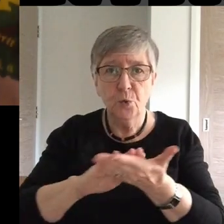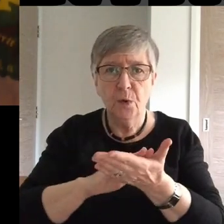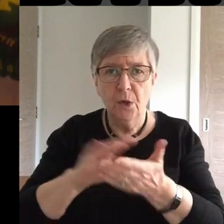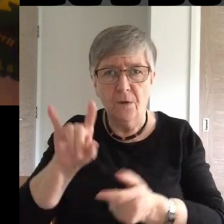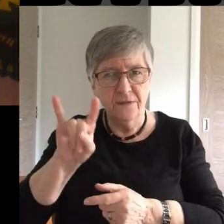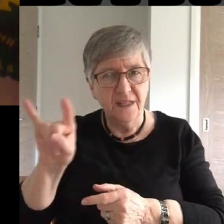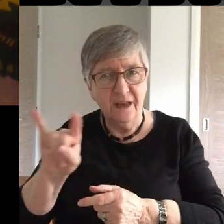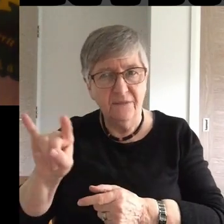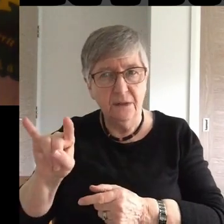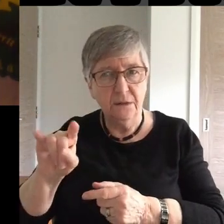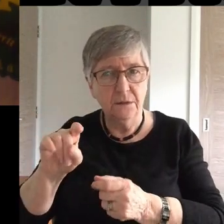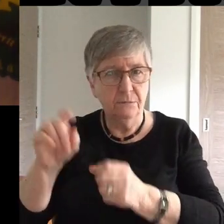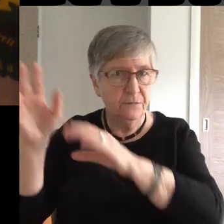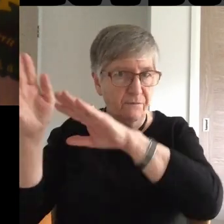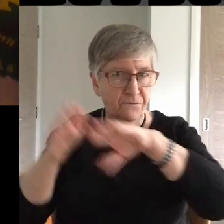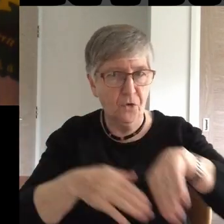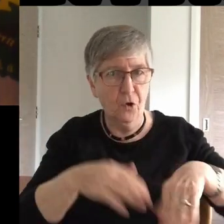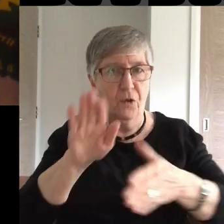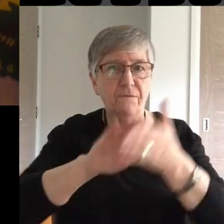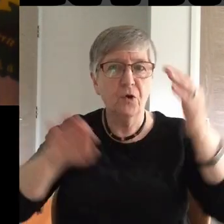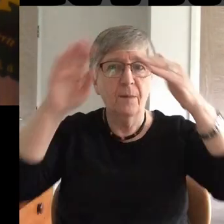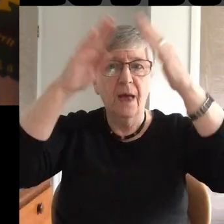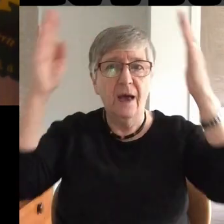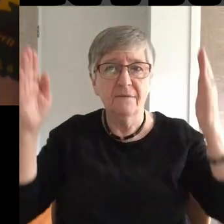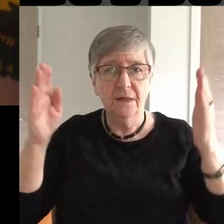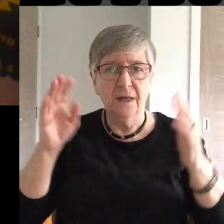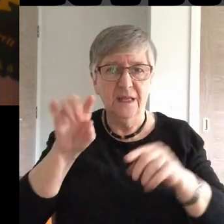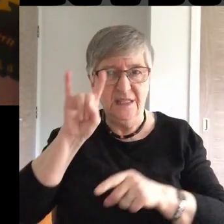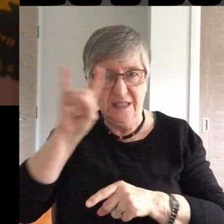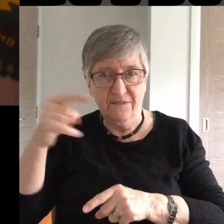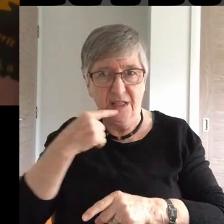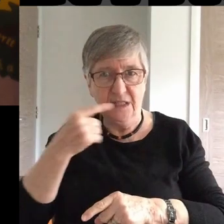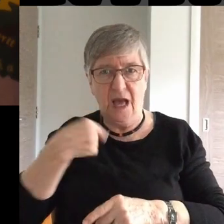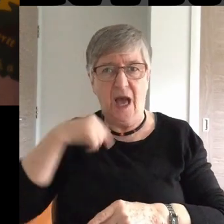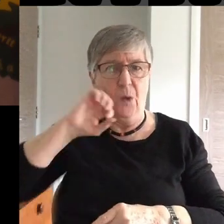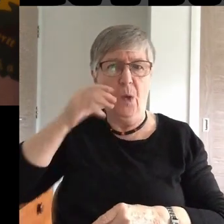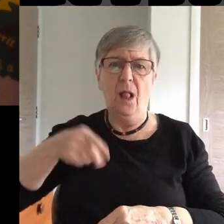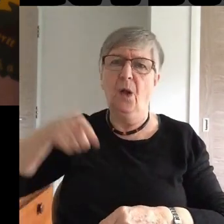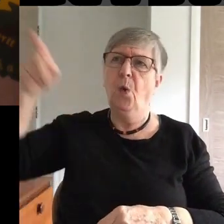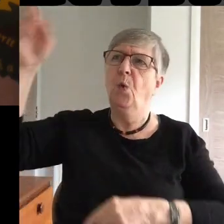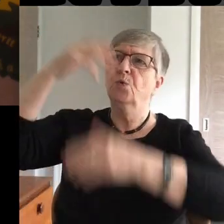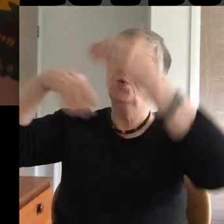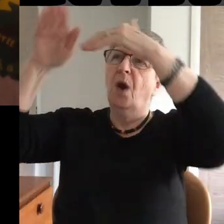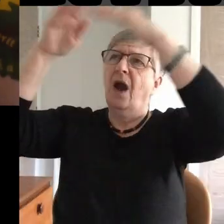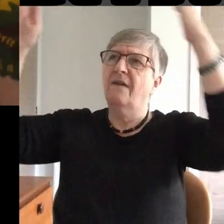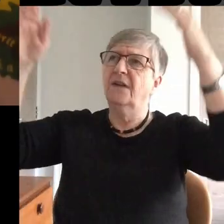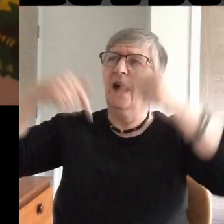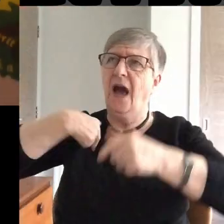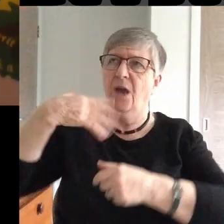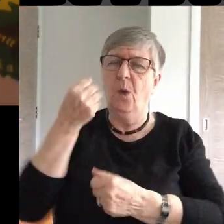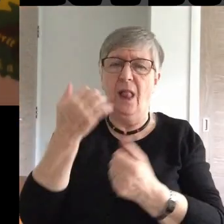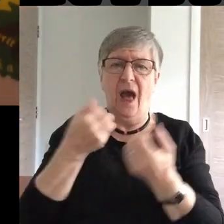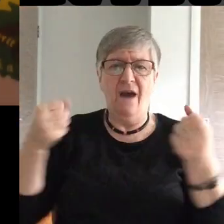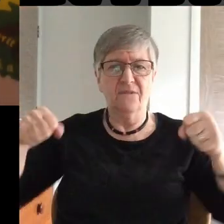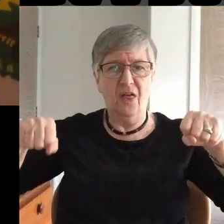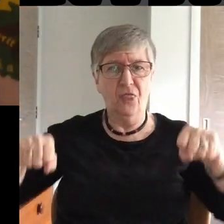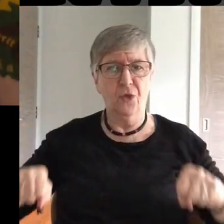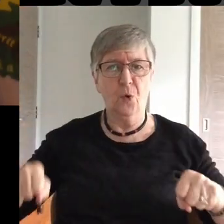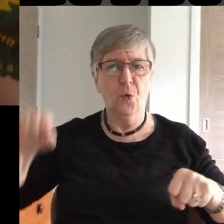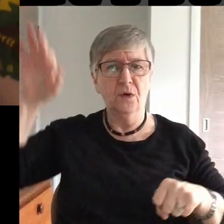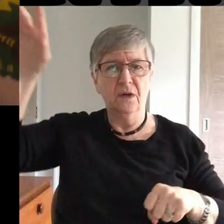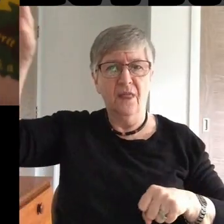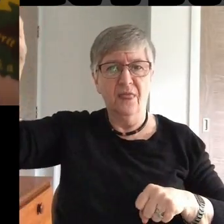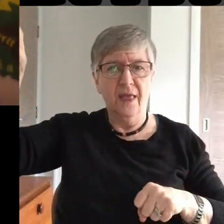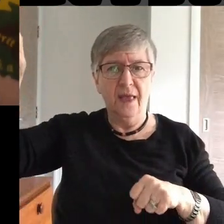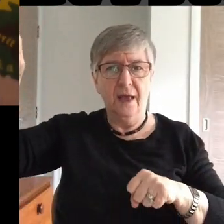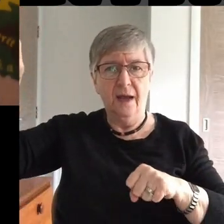of Satan's fall from heaven. It says, I will ascend to the heavens. I will raise my throne above the stars of God.